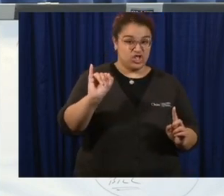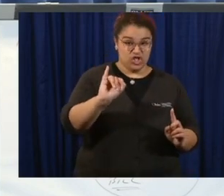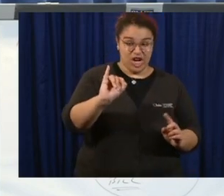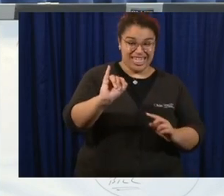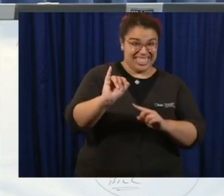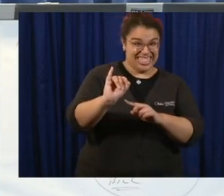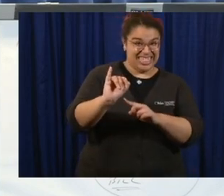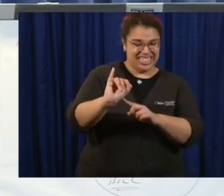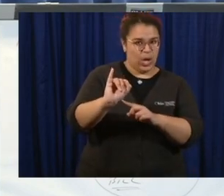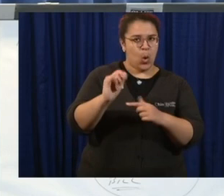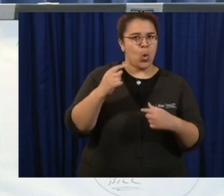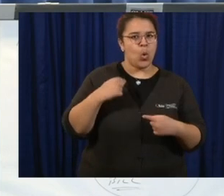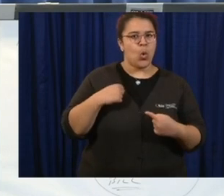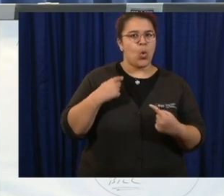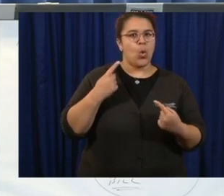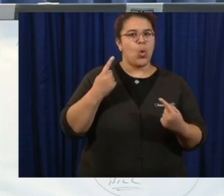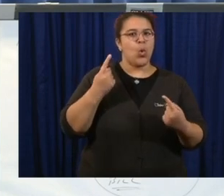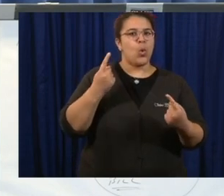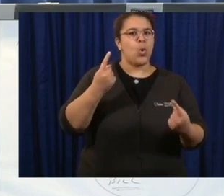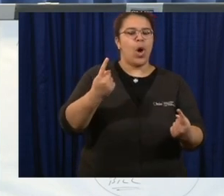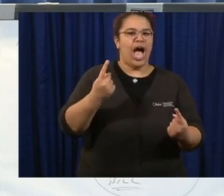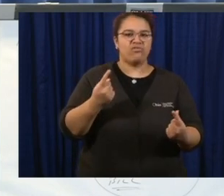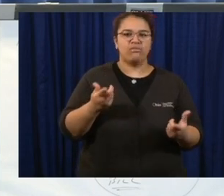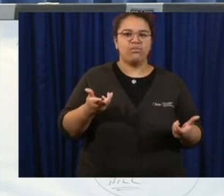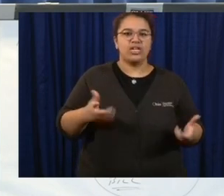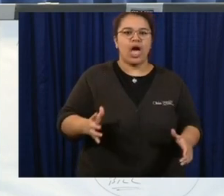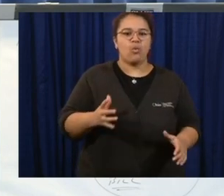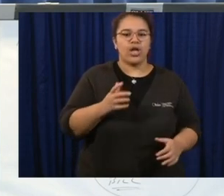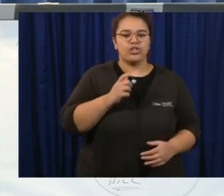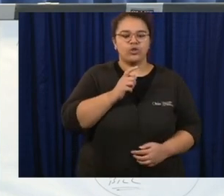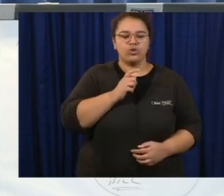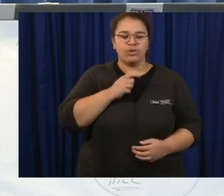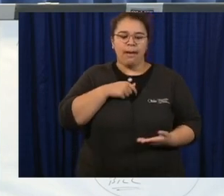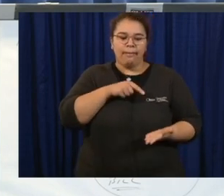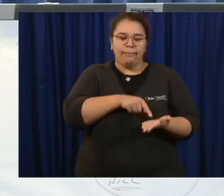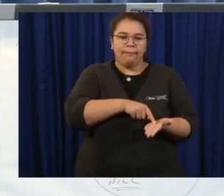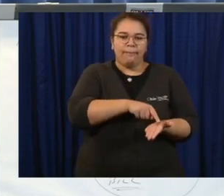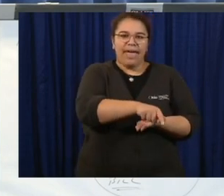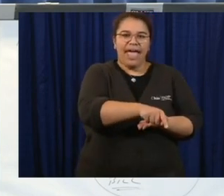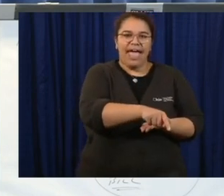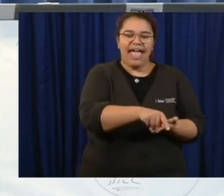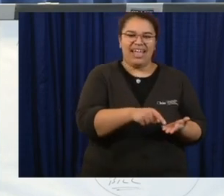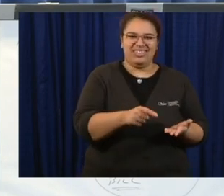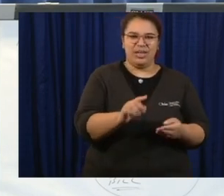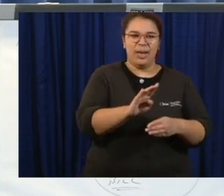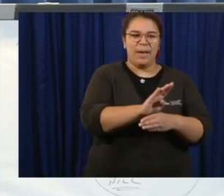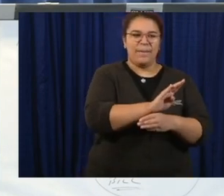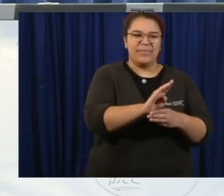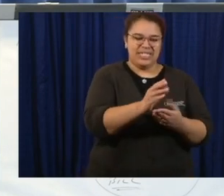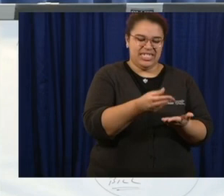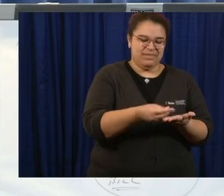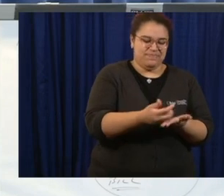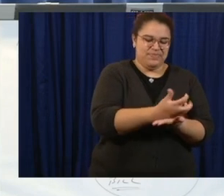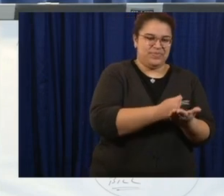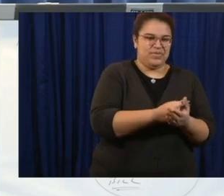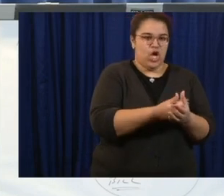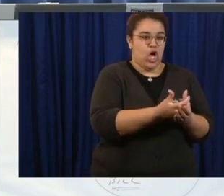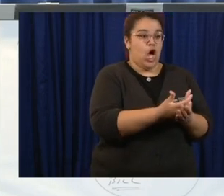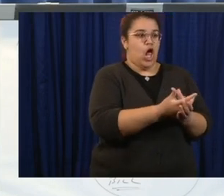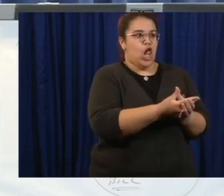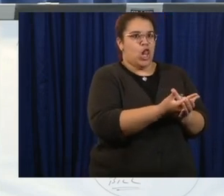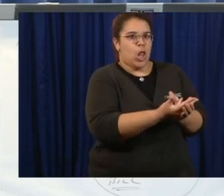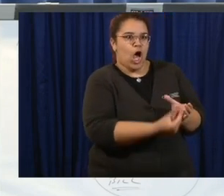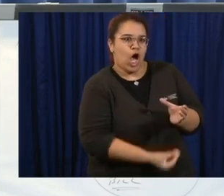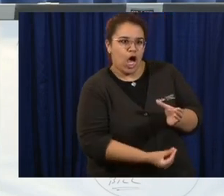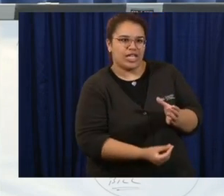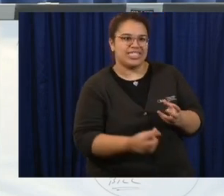industry's reluctance to pay loss of income and business interruption claims. In their own words, they say we blindly pay